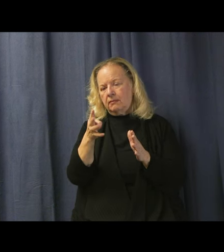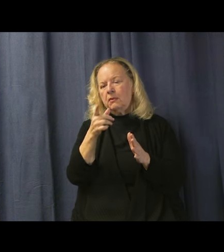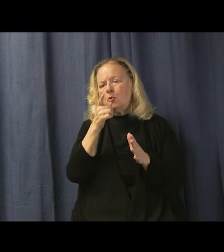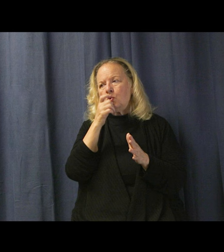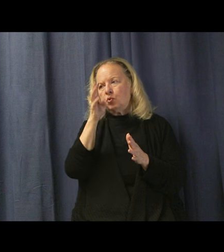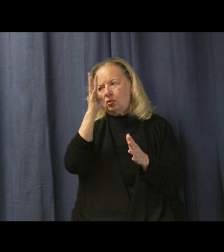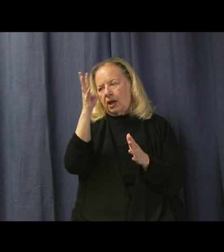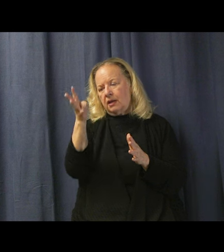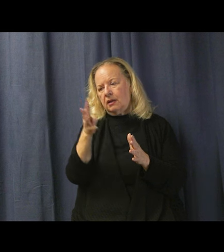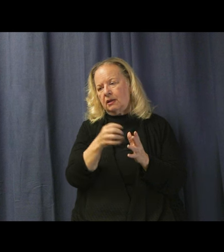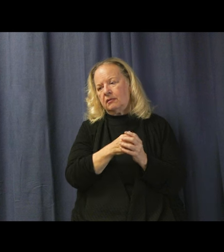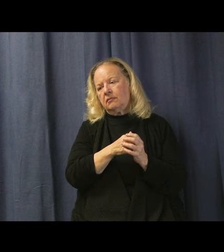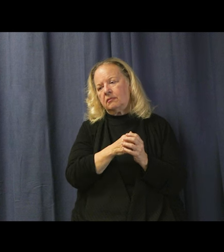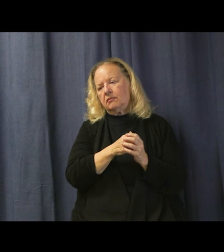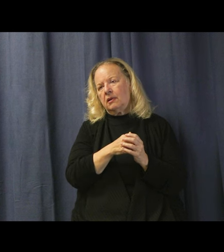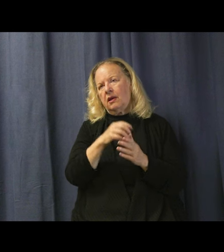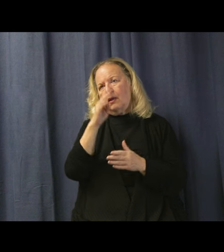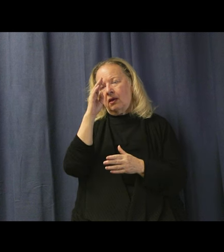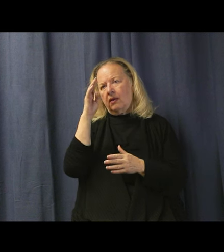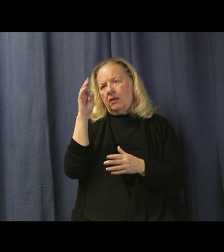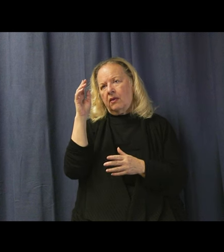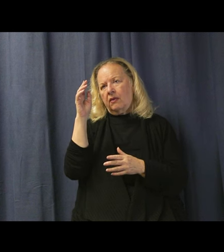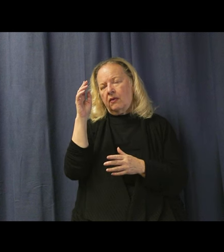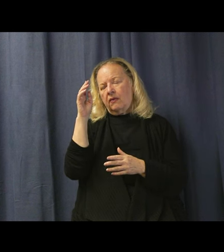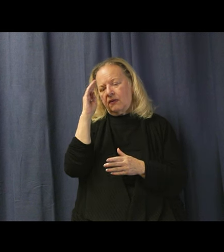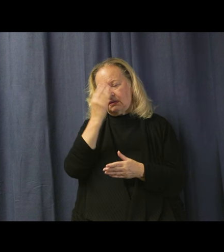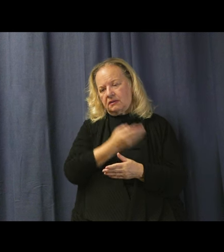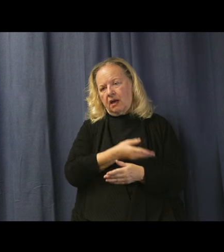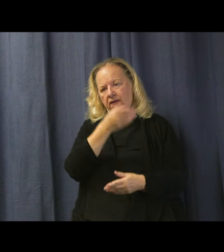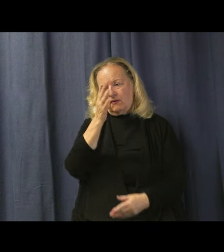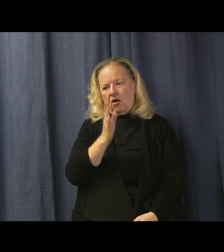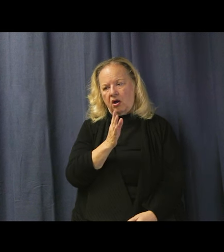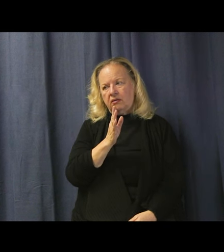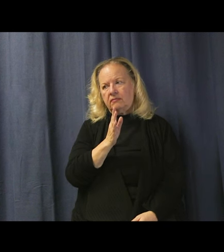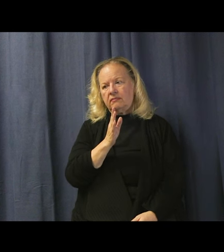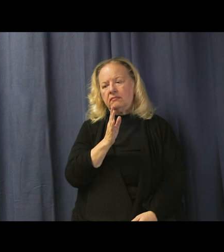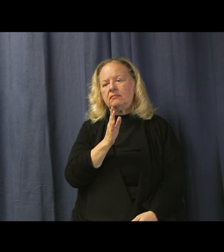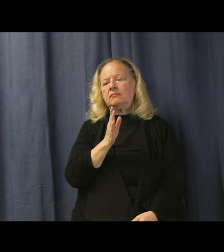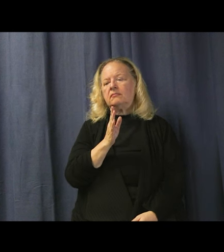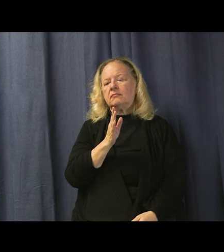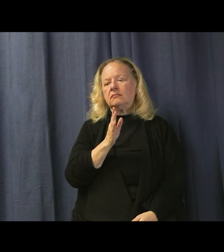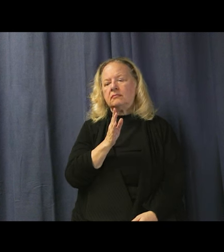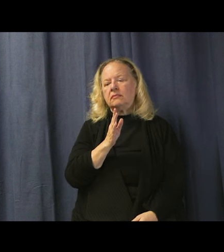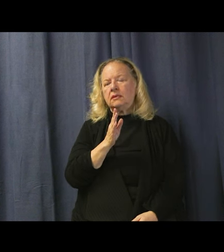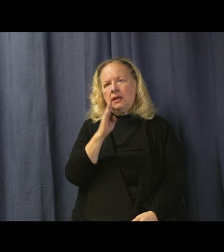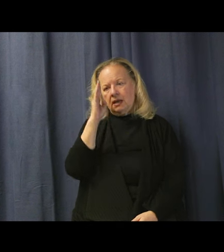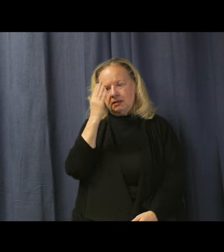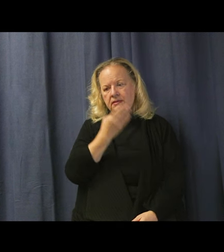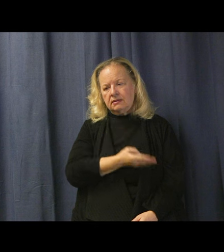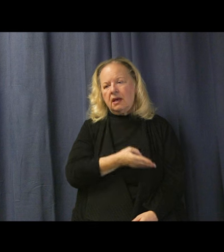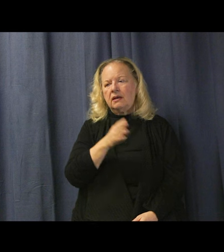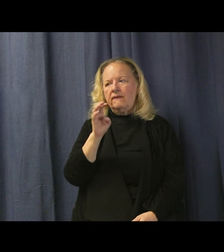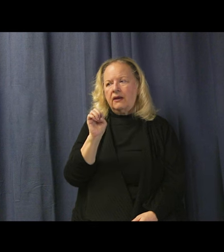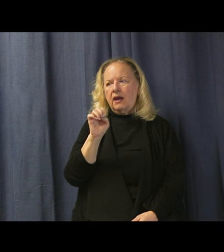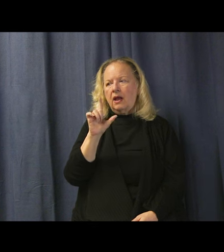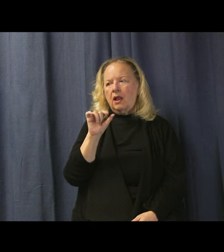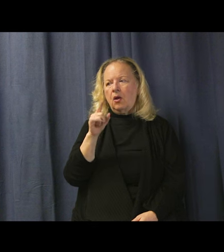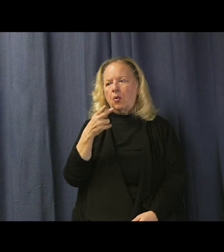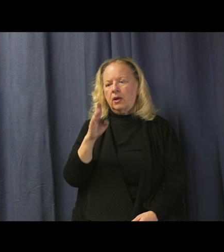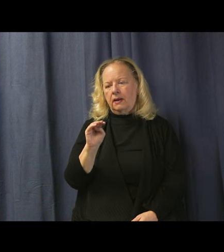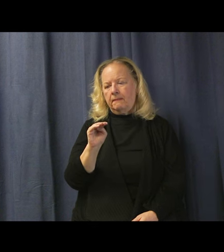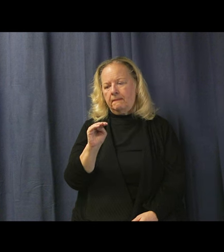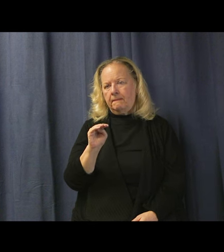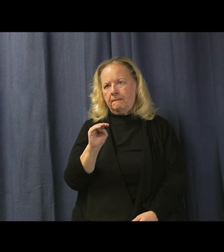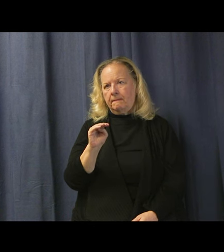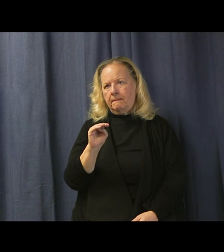who created it? The Son of God. The Son of Elohim. We know all three were involved, but here